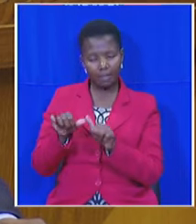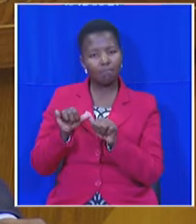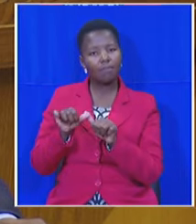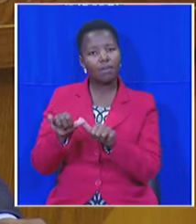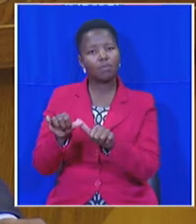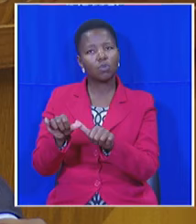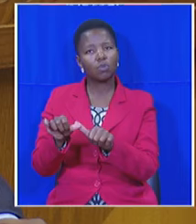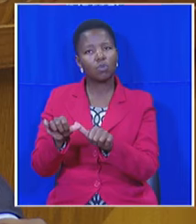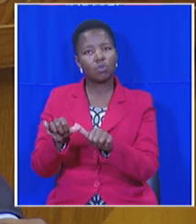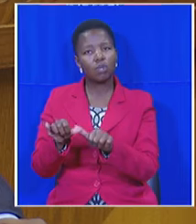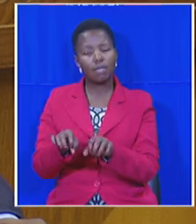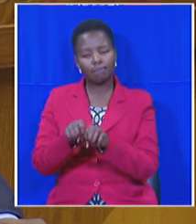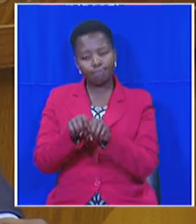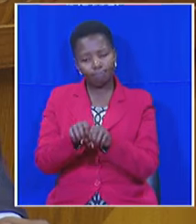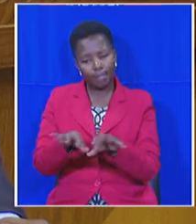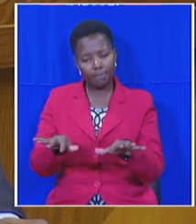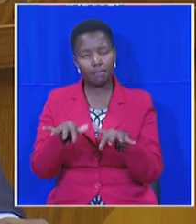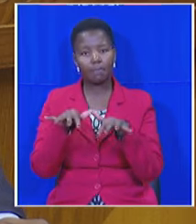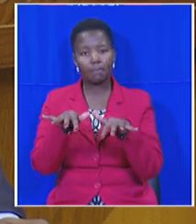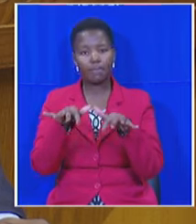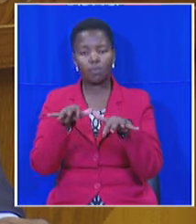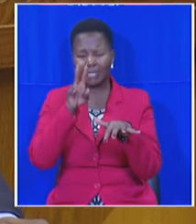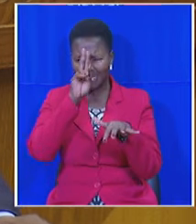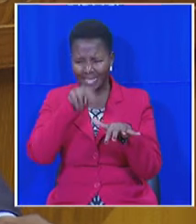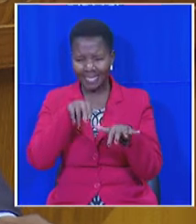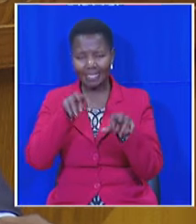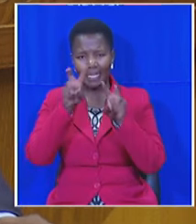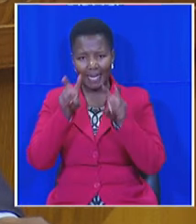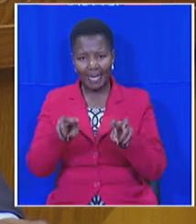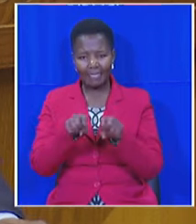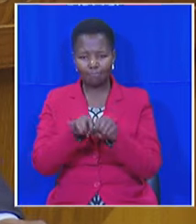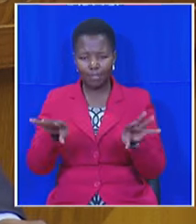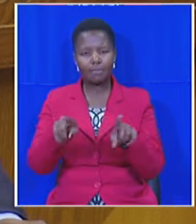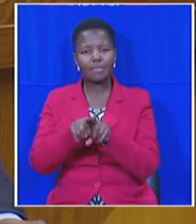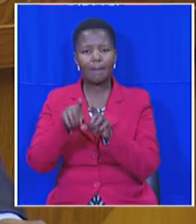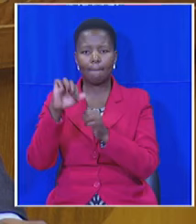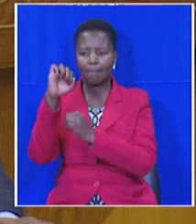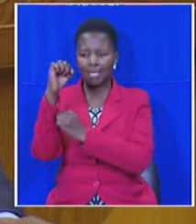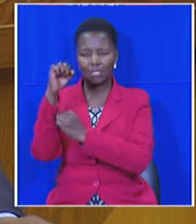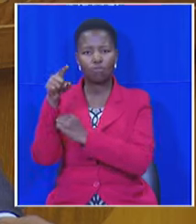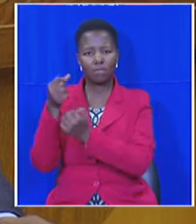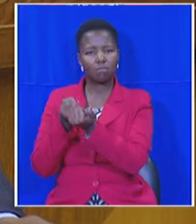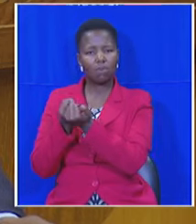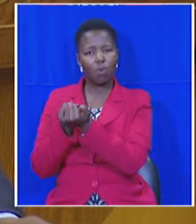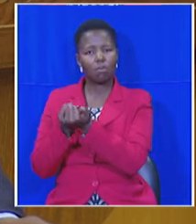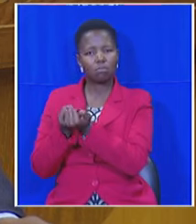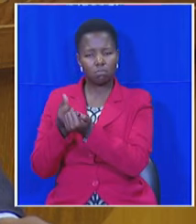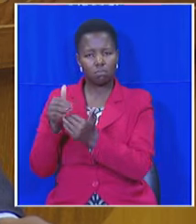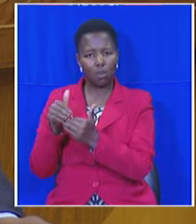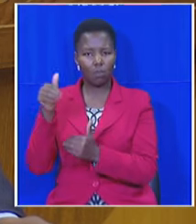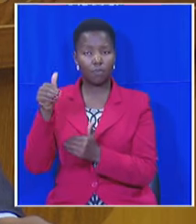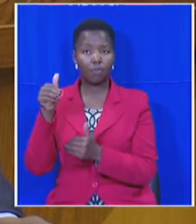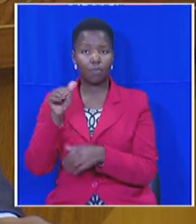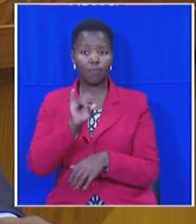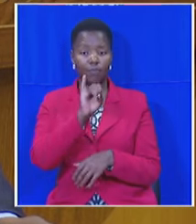expand energy access to millions of our people and to industry. Honorable House Chair, if we are